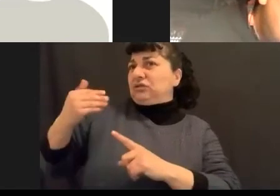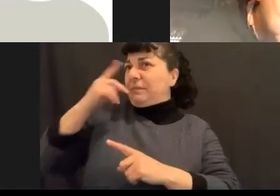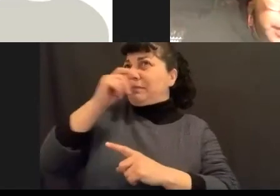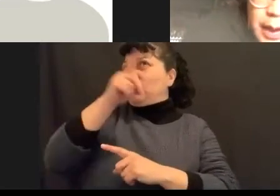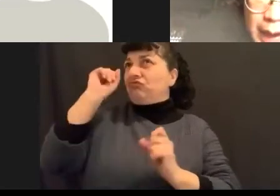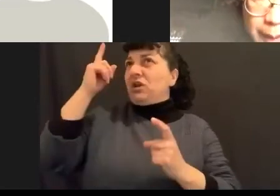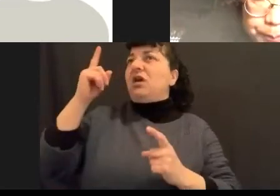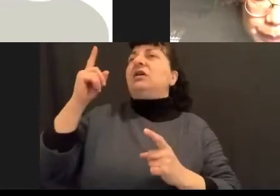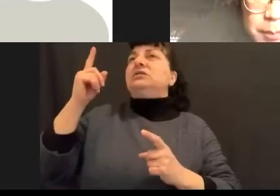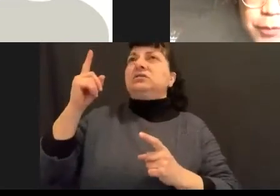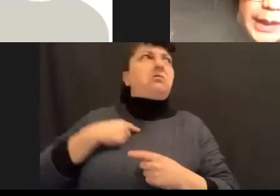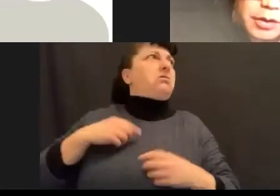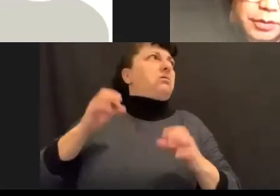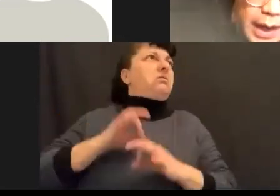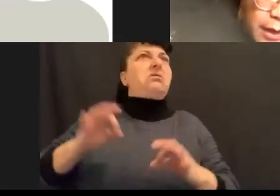tested after